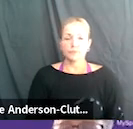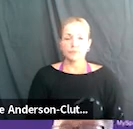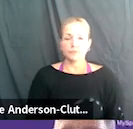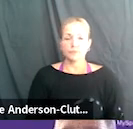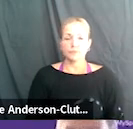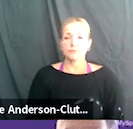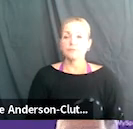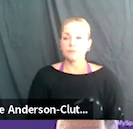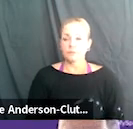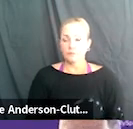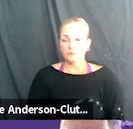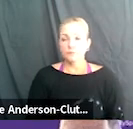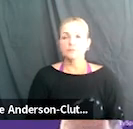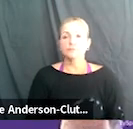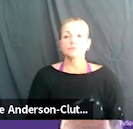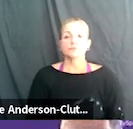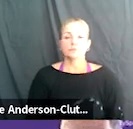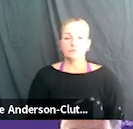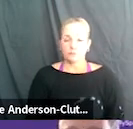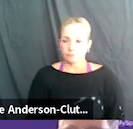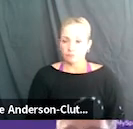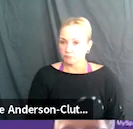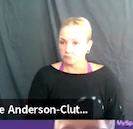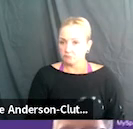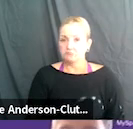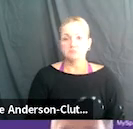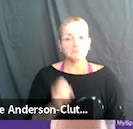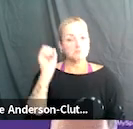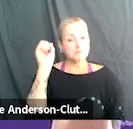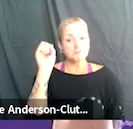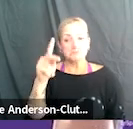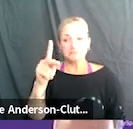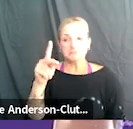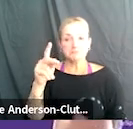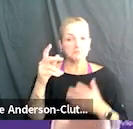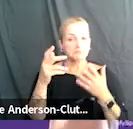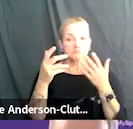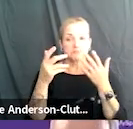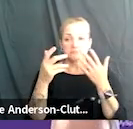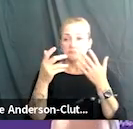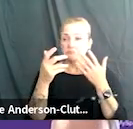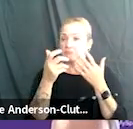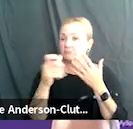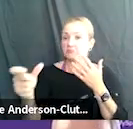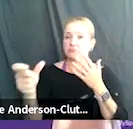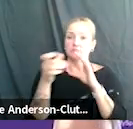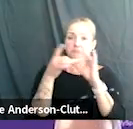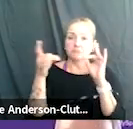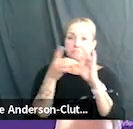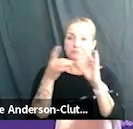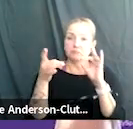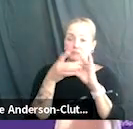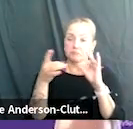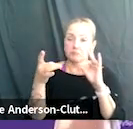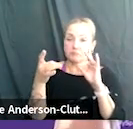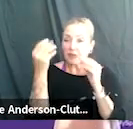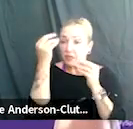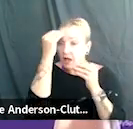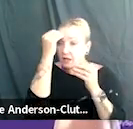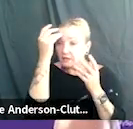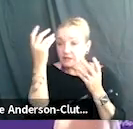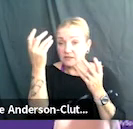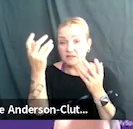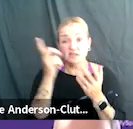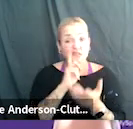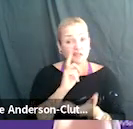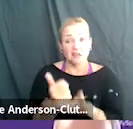Okay, well, if anybody else has any comments or thoughts, I really appreciate them, because you know, I'm other than the one boy with the